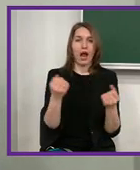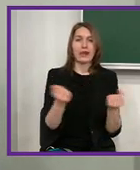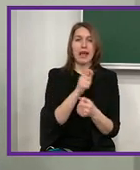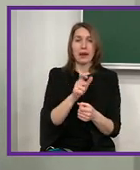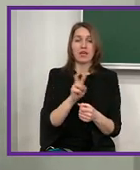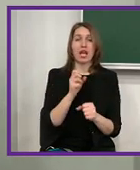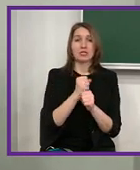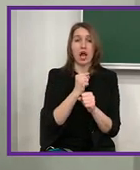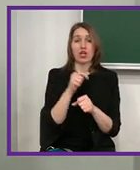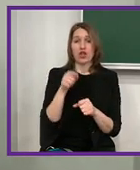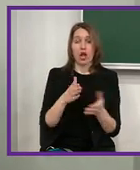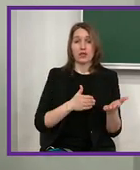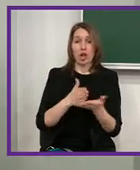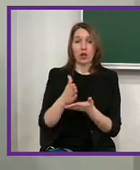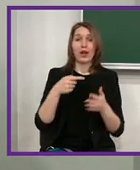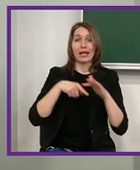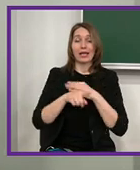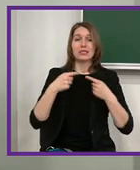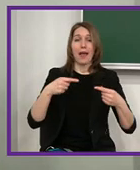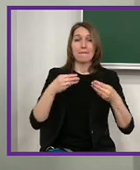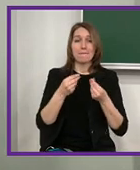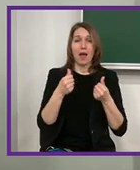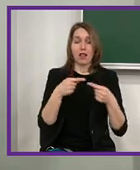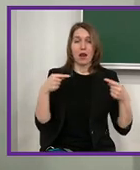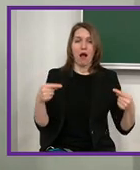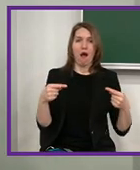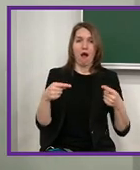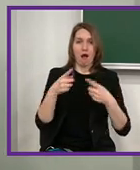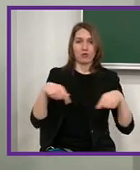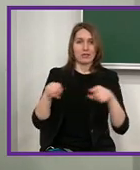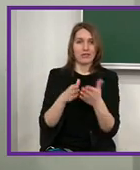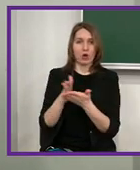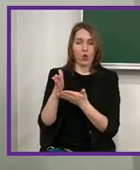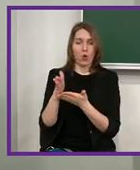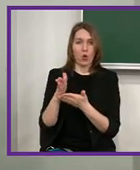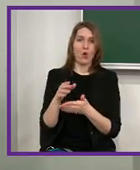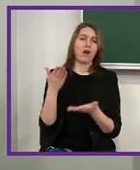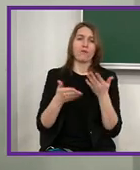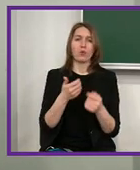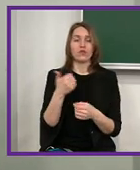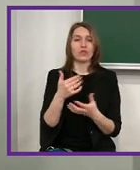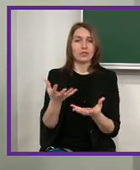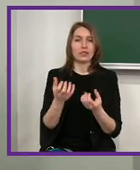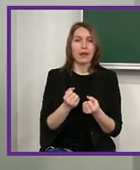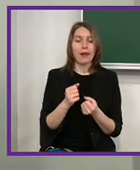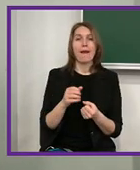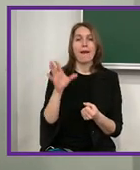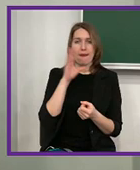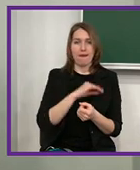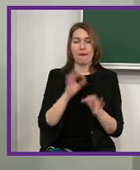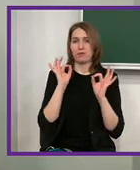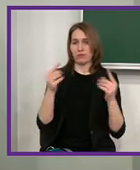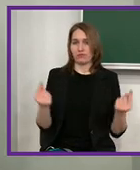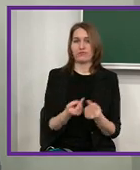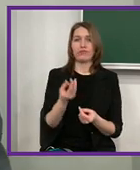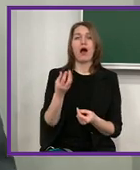sector, were at risk of substandard pay, not receiving any benefits, working in unsafe conditions, and